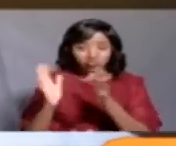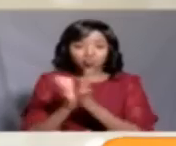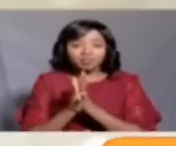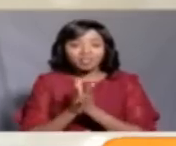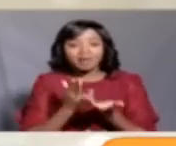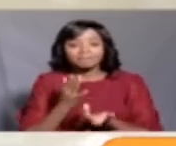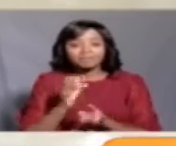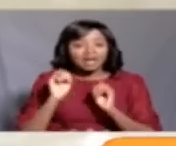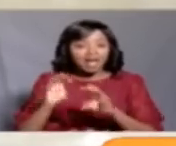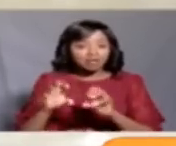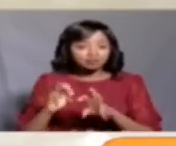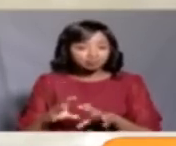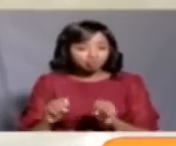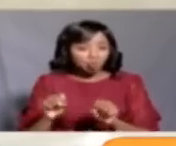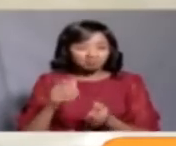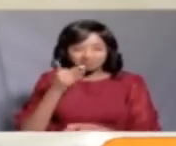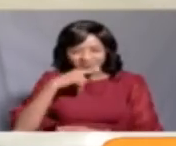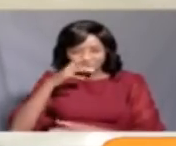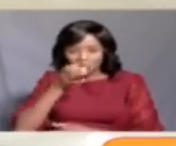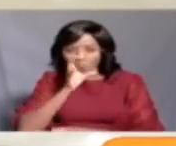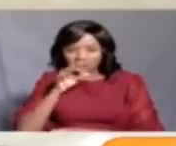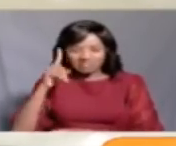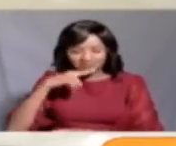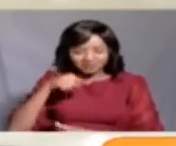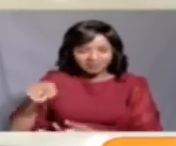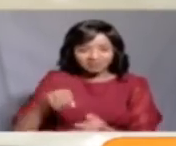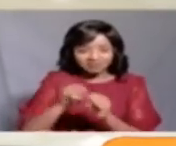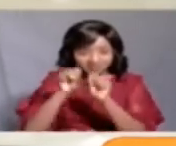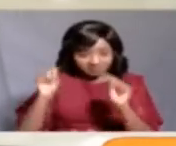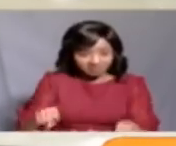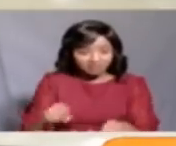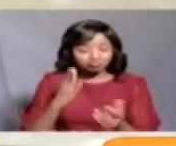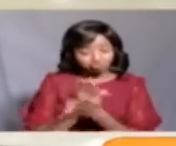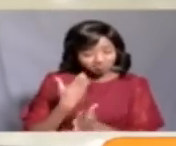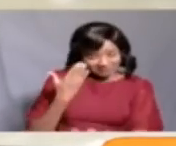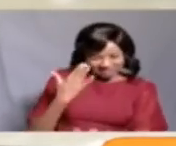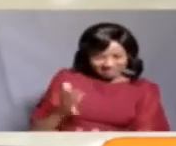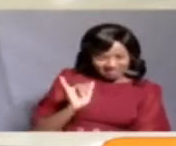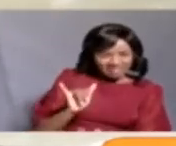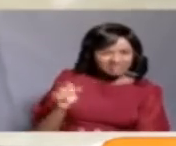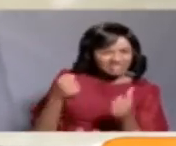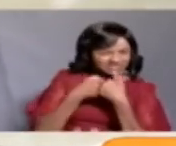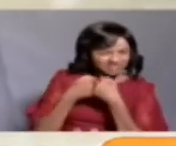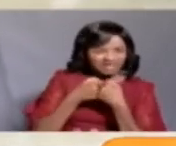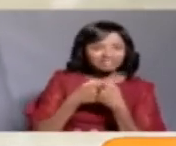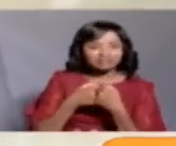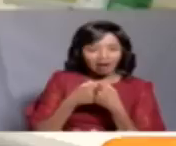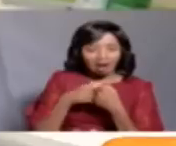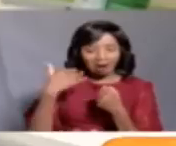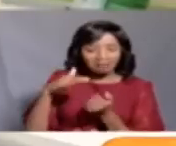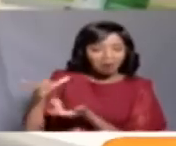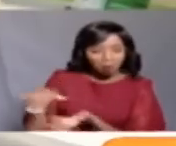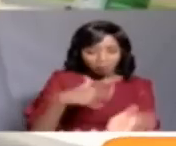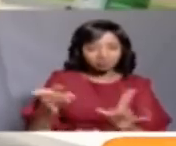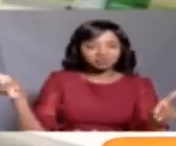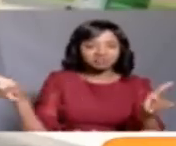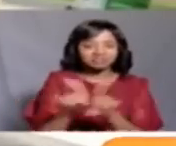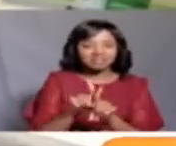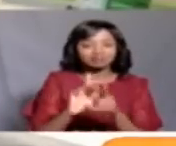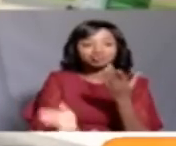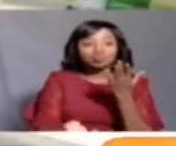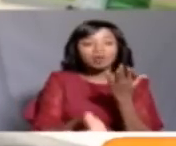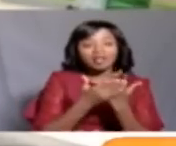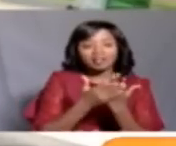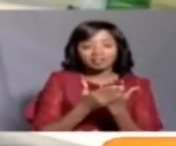system, Lucy has seen that challenge as an opportunity to cover the remaining 70% of the